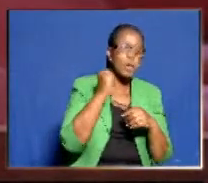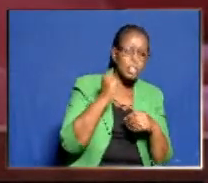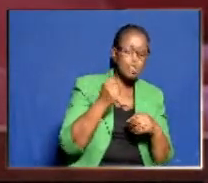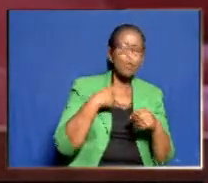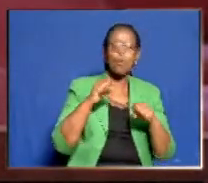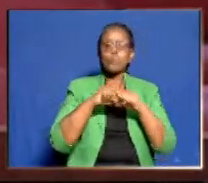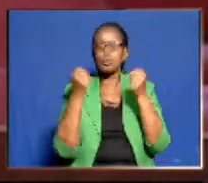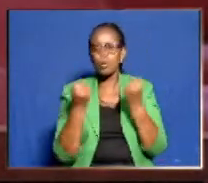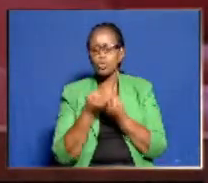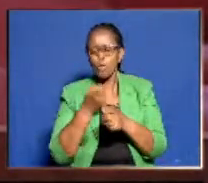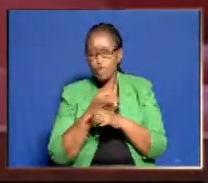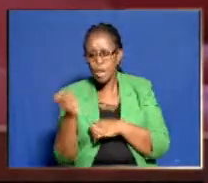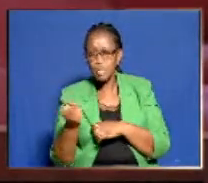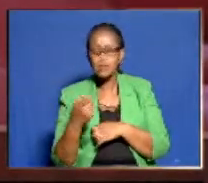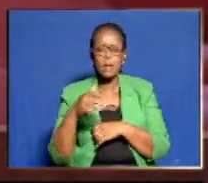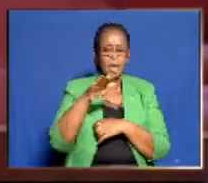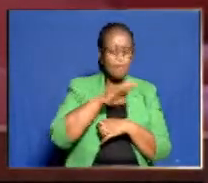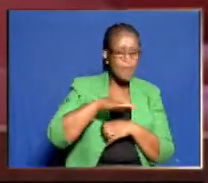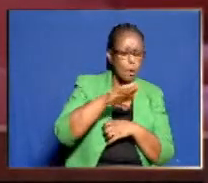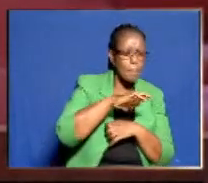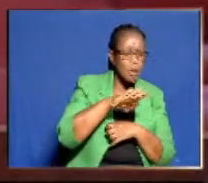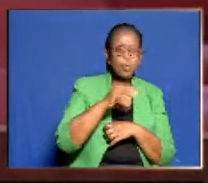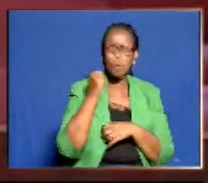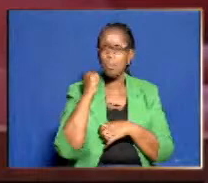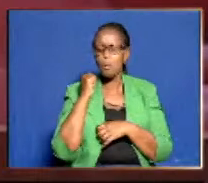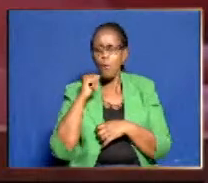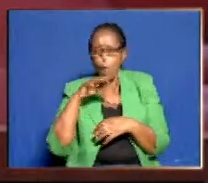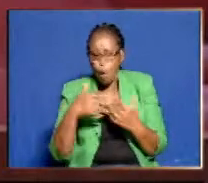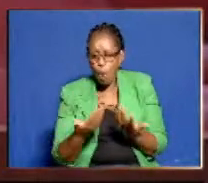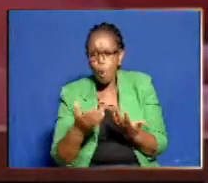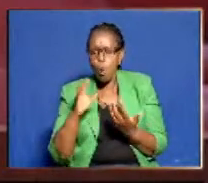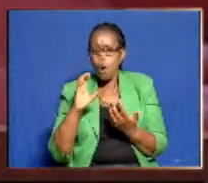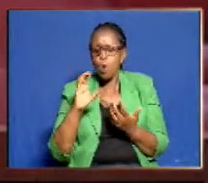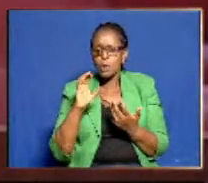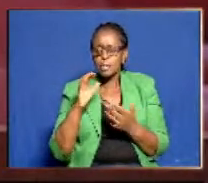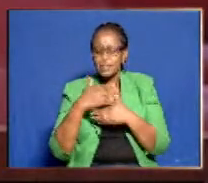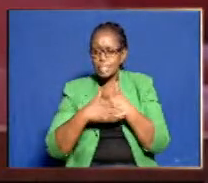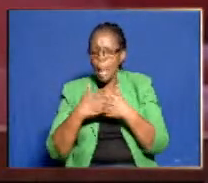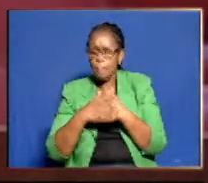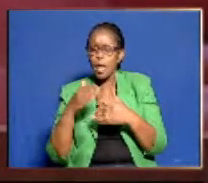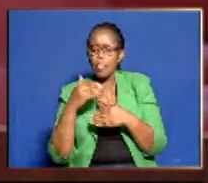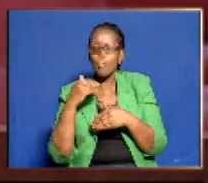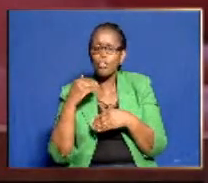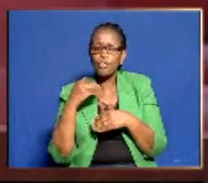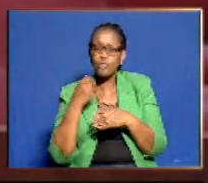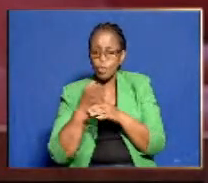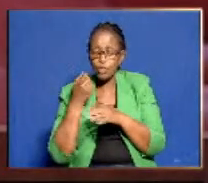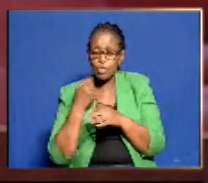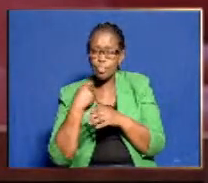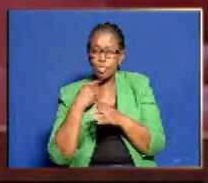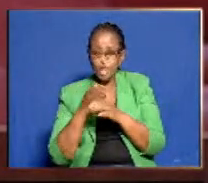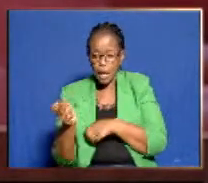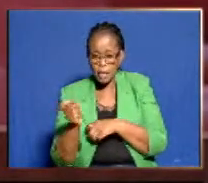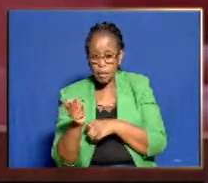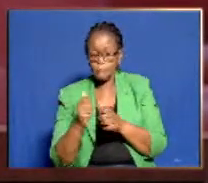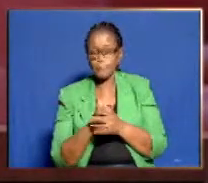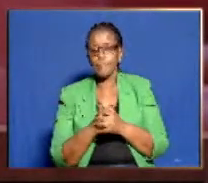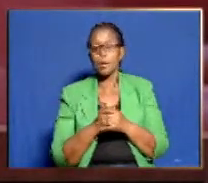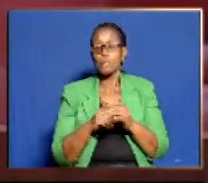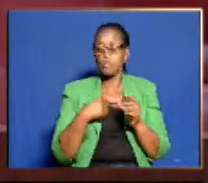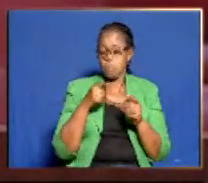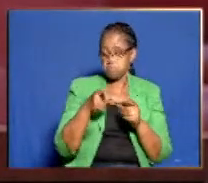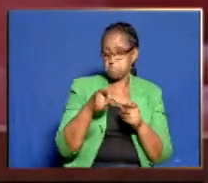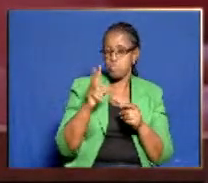regional cyber threats, among others. Despite a proposed allocation of 42.5